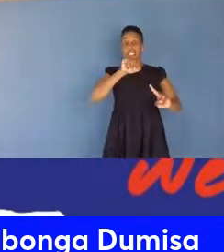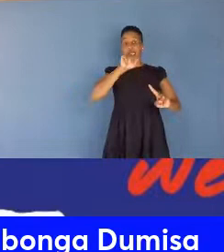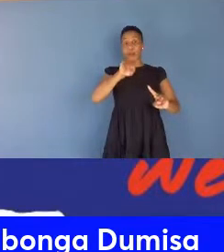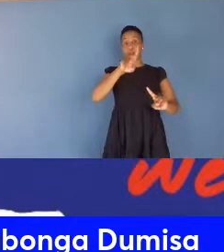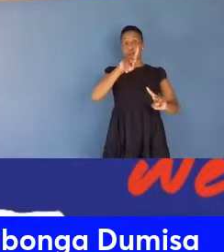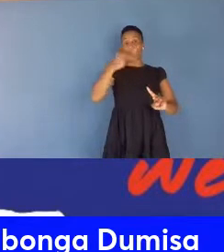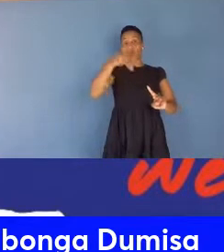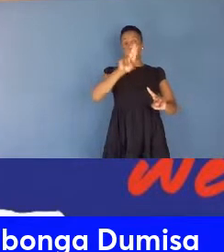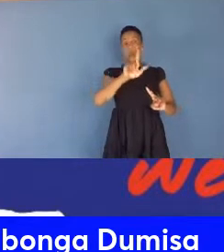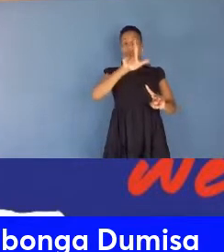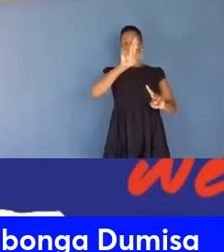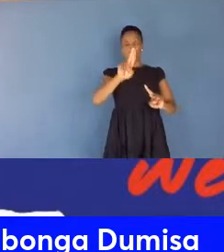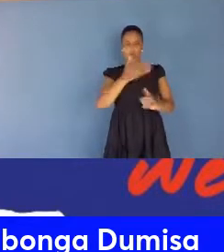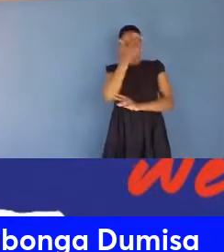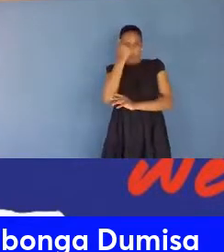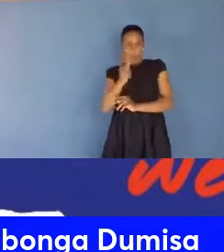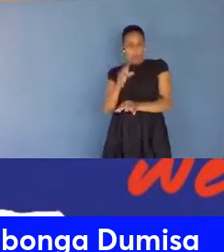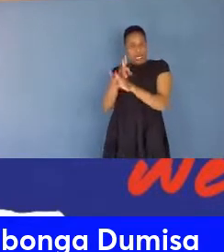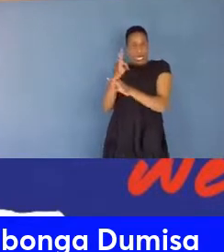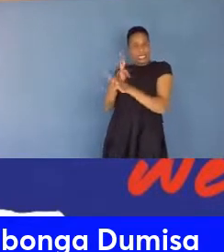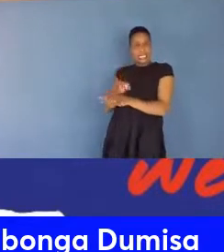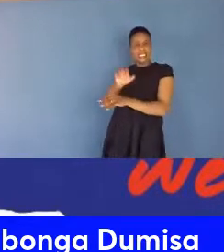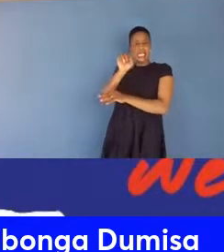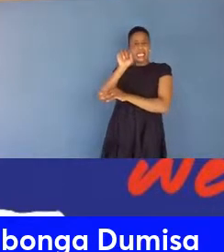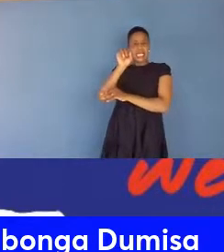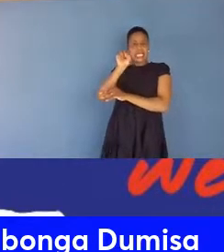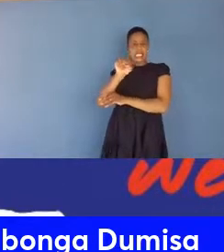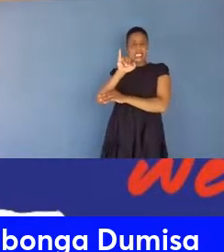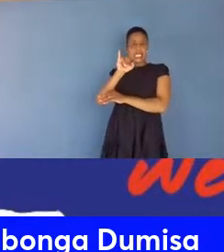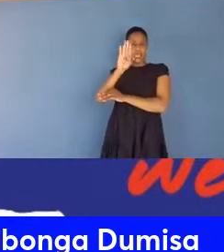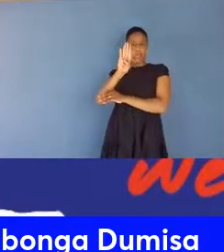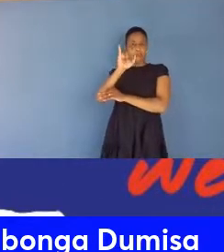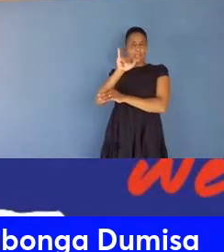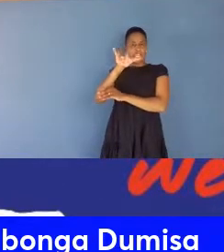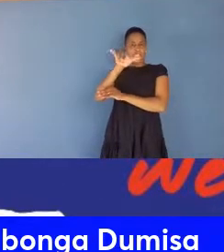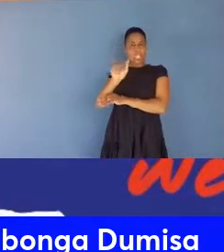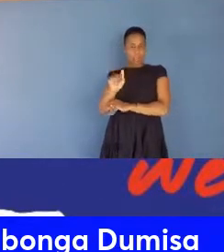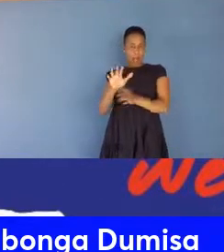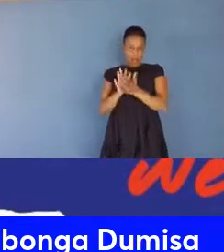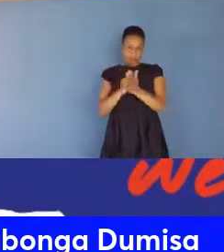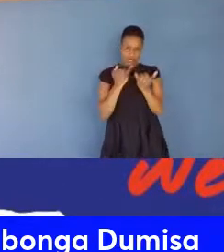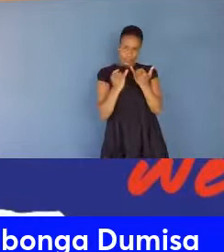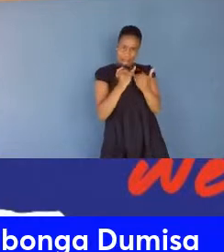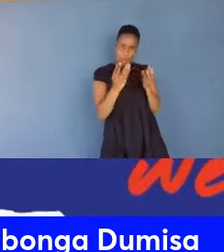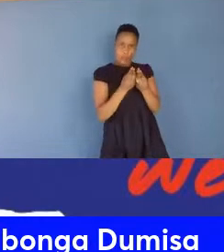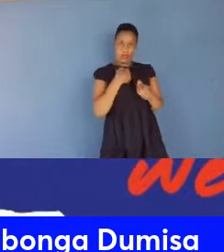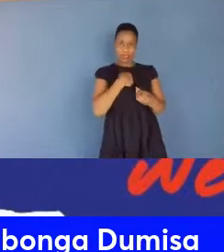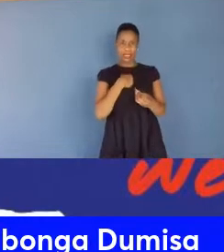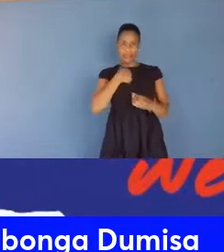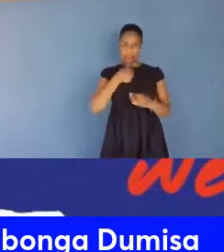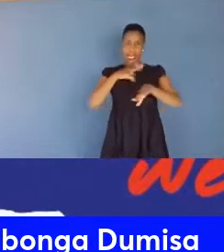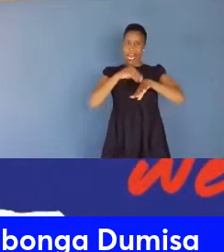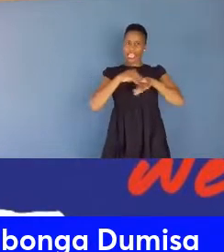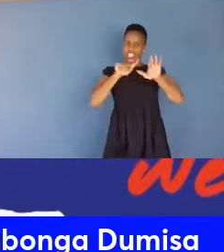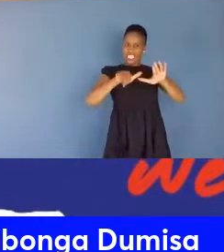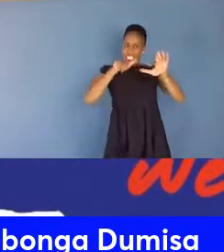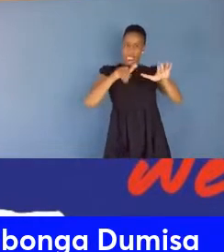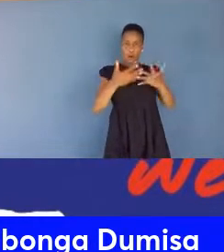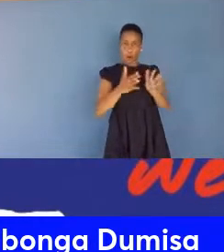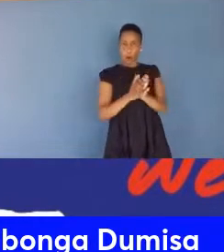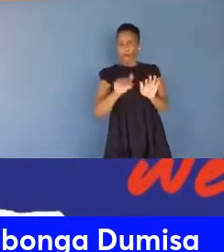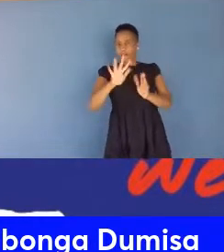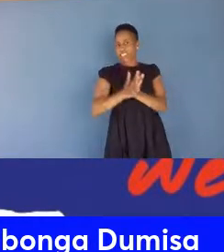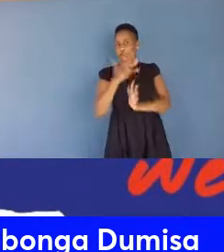Babu Sbiya is sleeping with me and I'm 16 and younger, that is rape. It's even worse in the